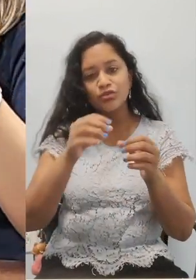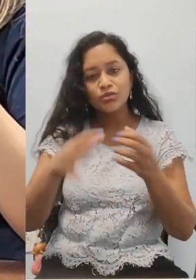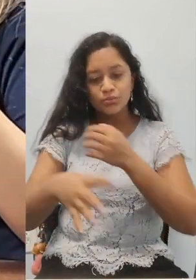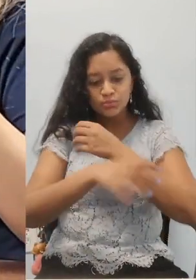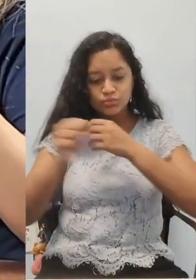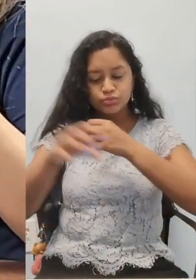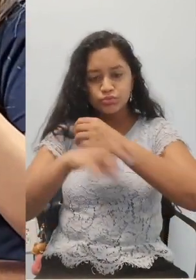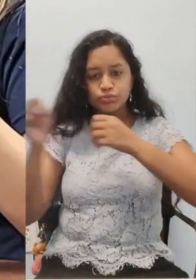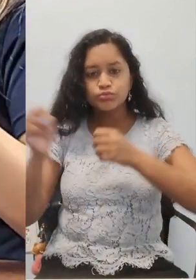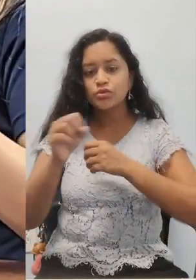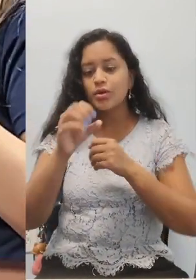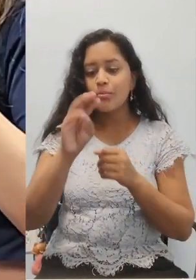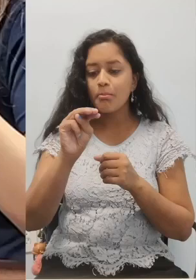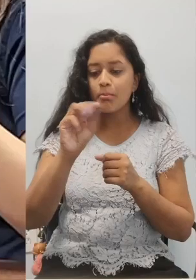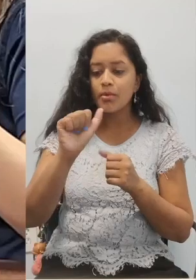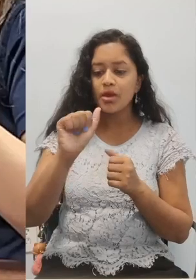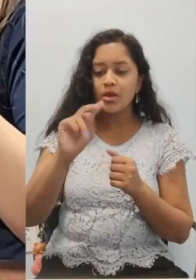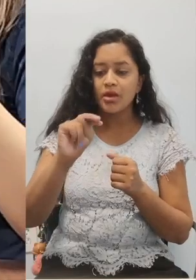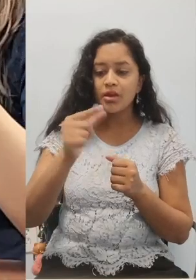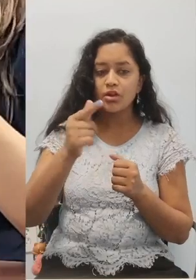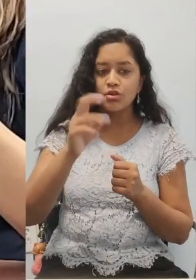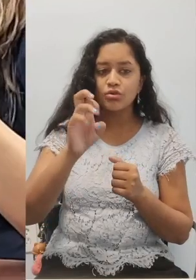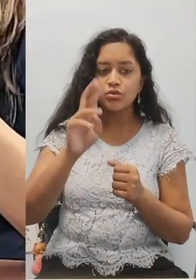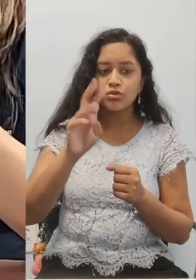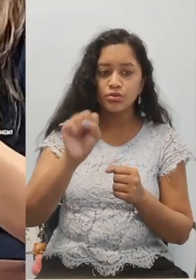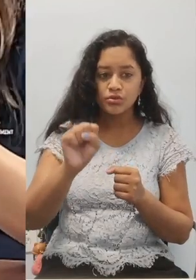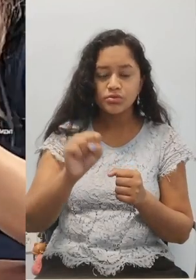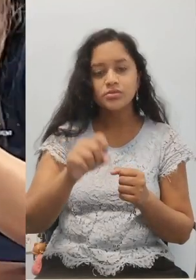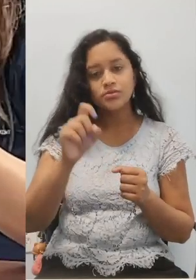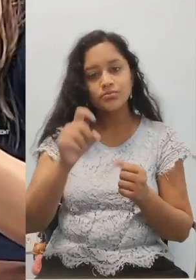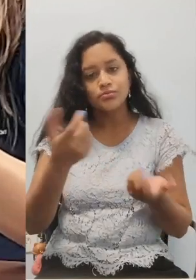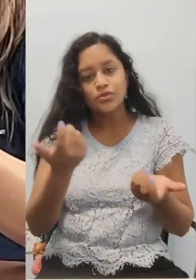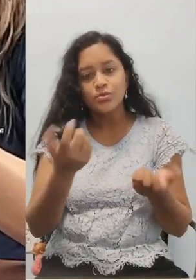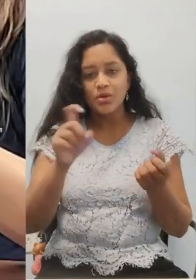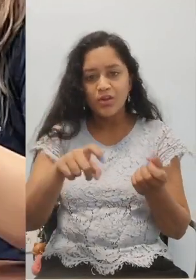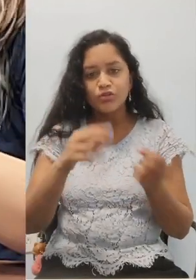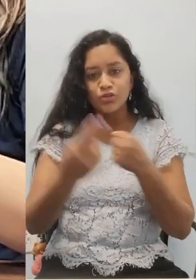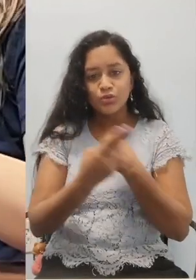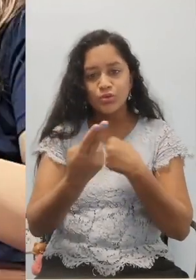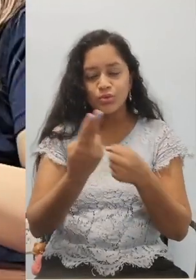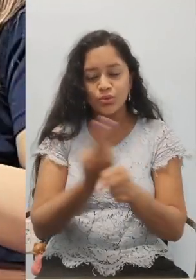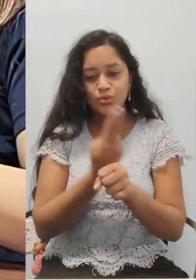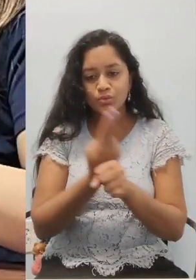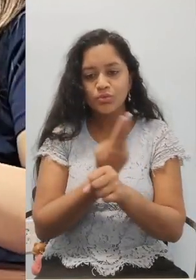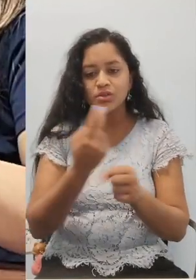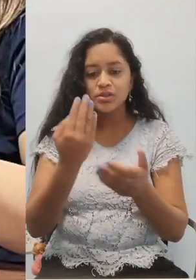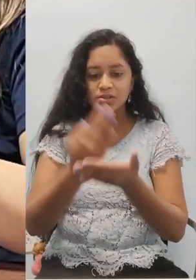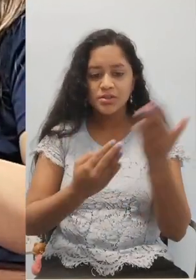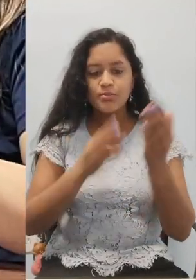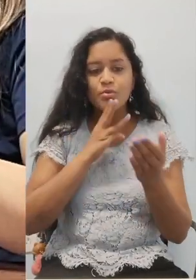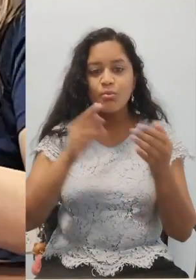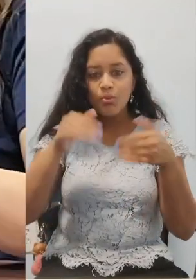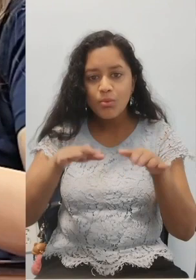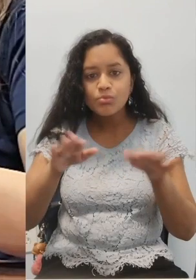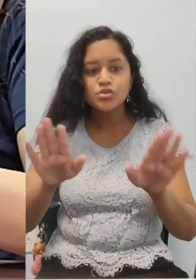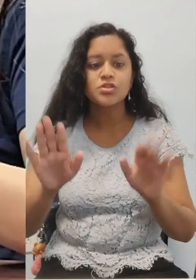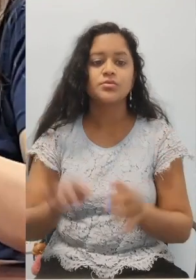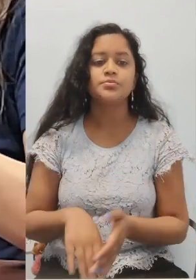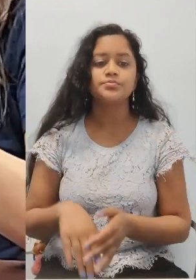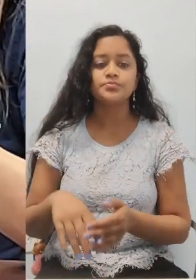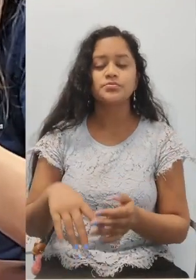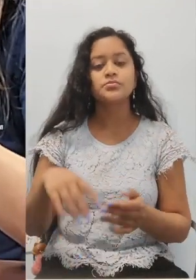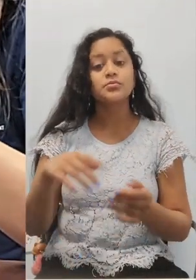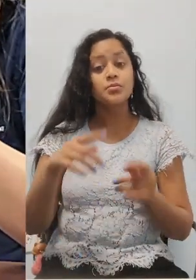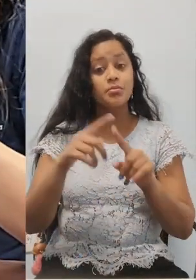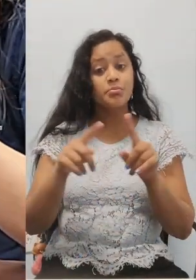it requires, or some landowners decide to remove mangroves and stuff like that. So and pollute